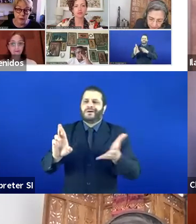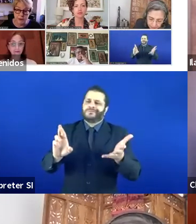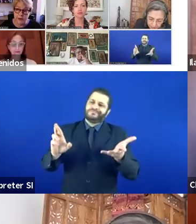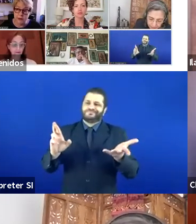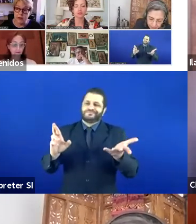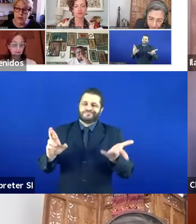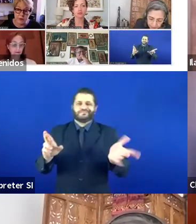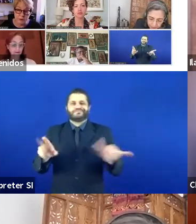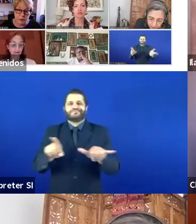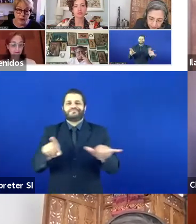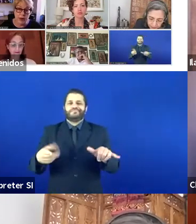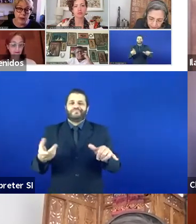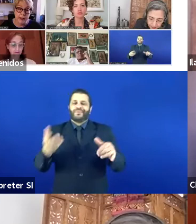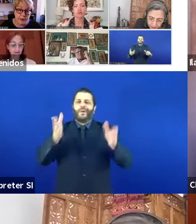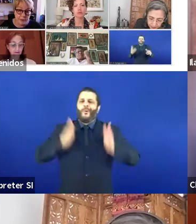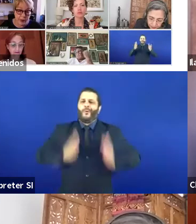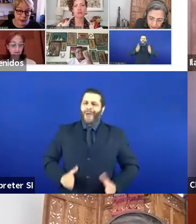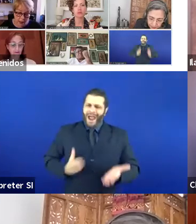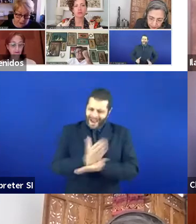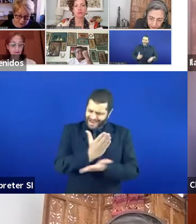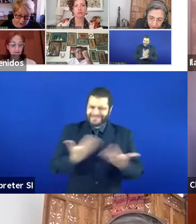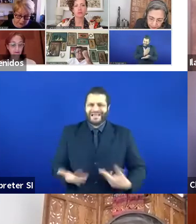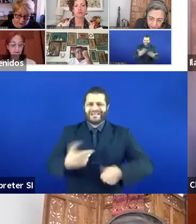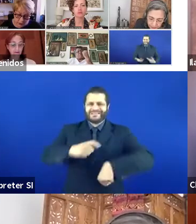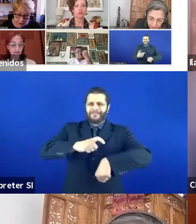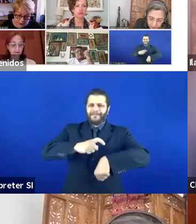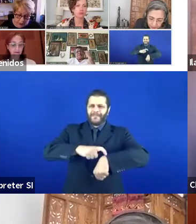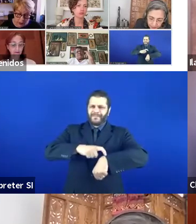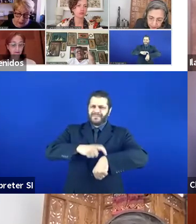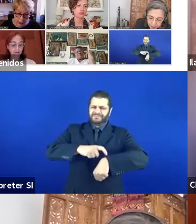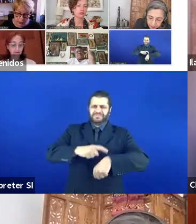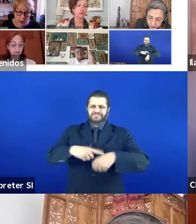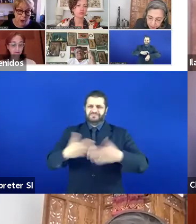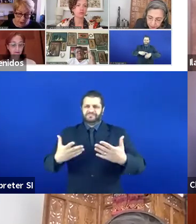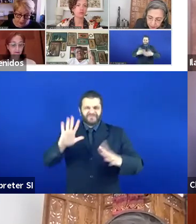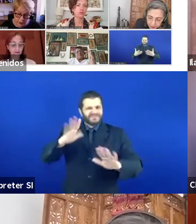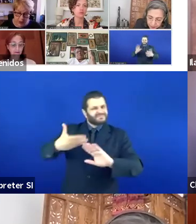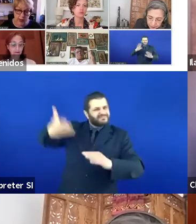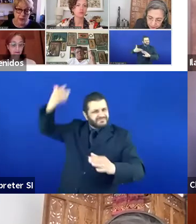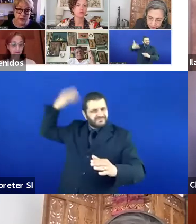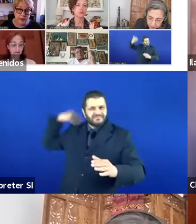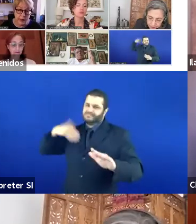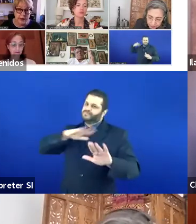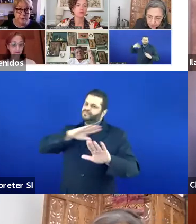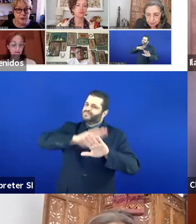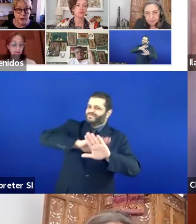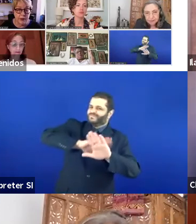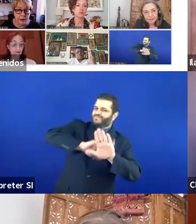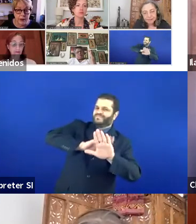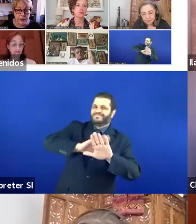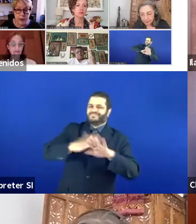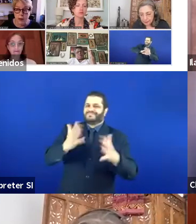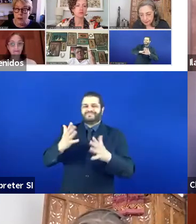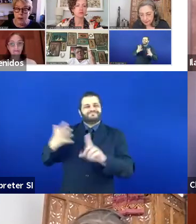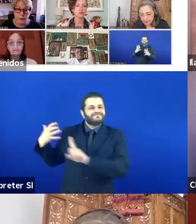are experiencing at this moment. And it is a backlash that has focused on all of those gains. And in particular,